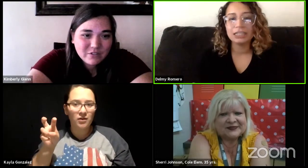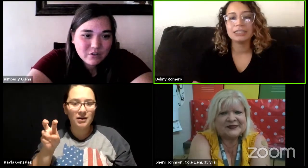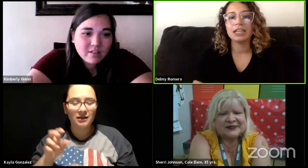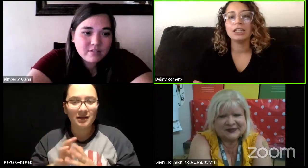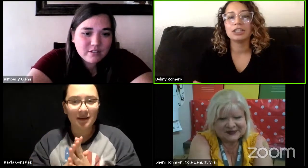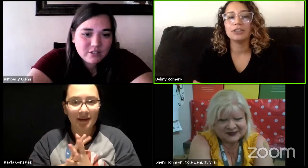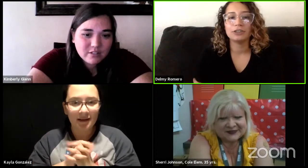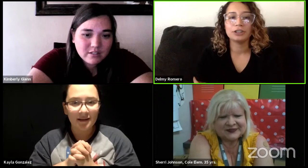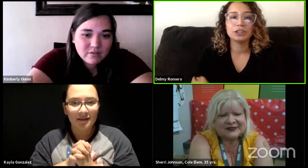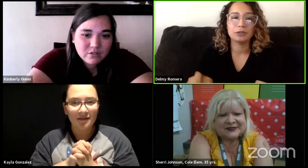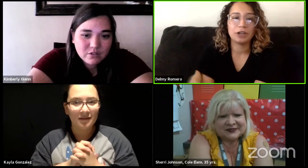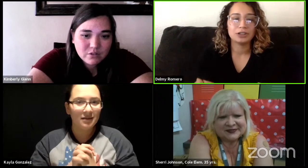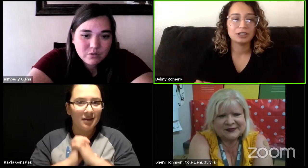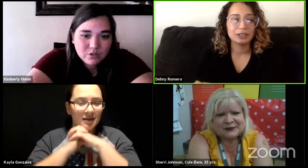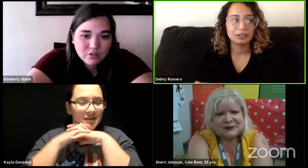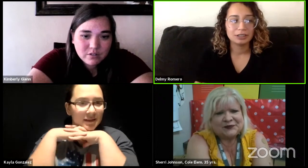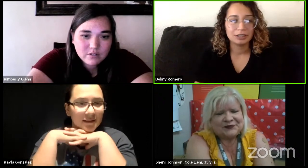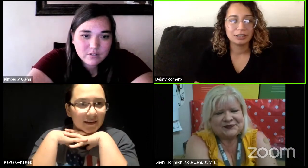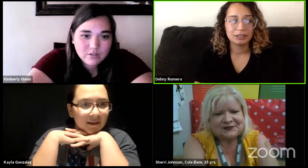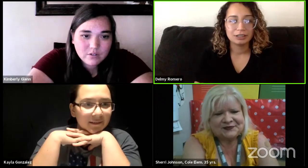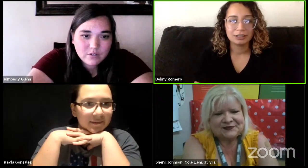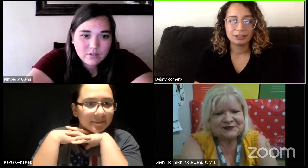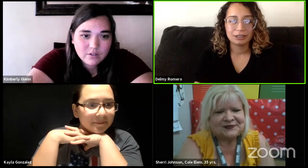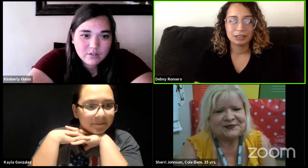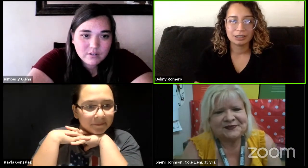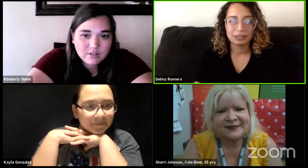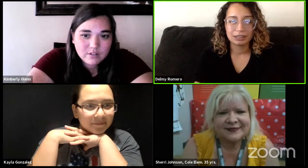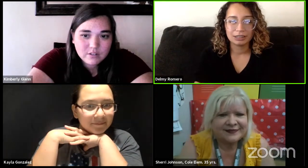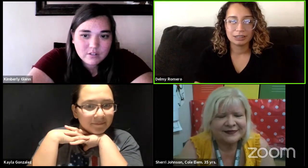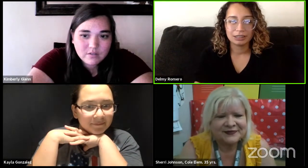All things Dhse for 200.